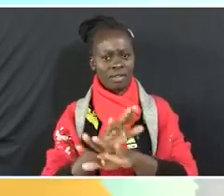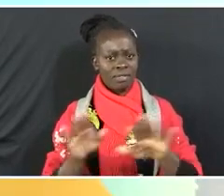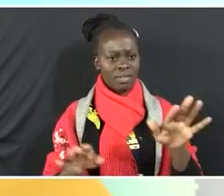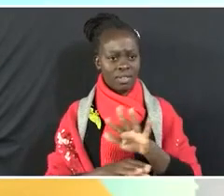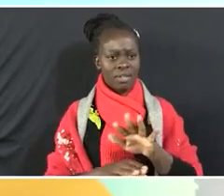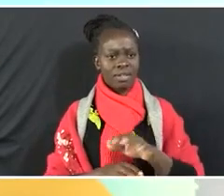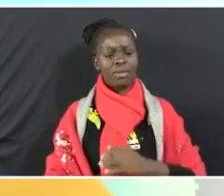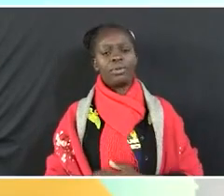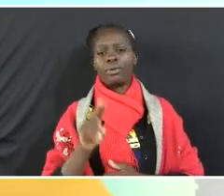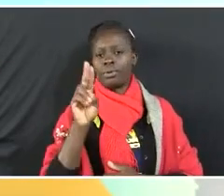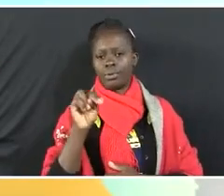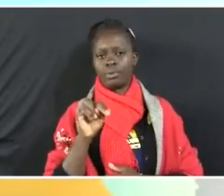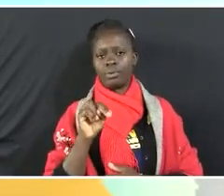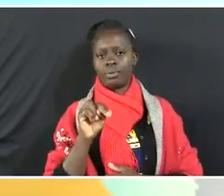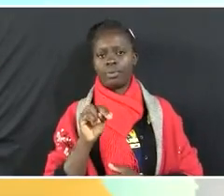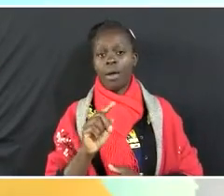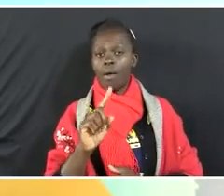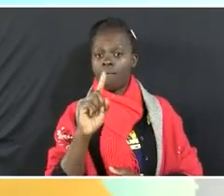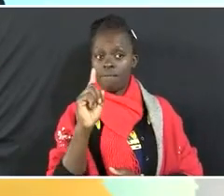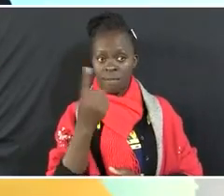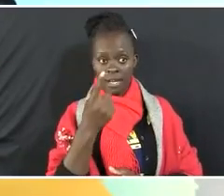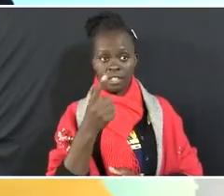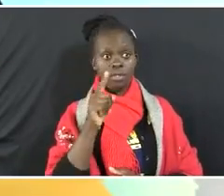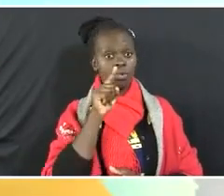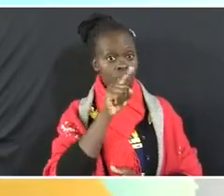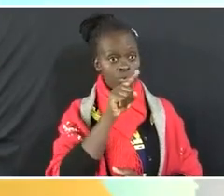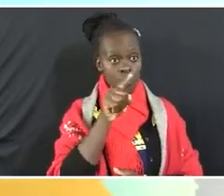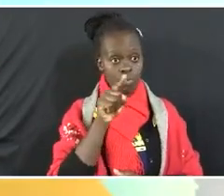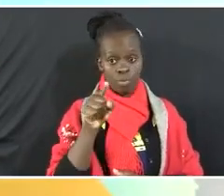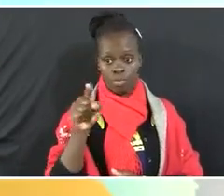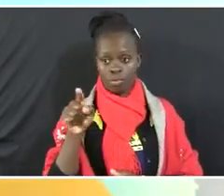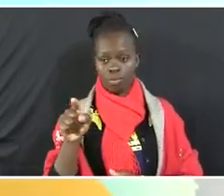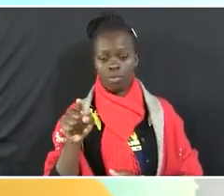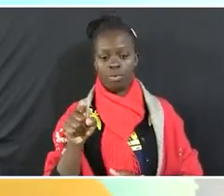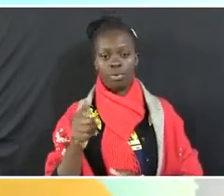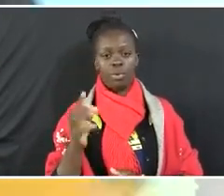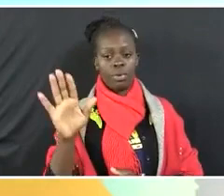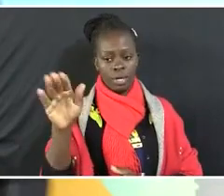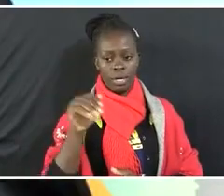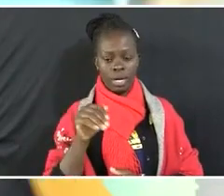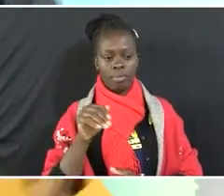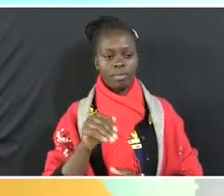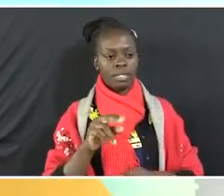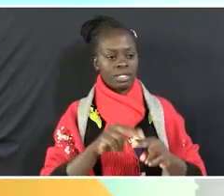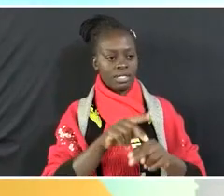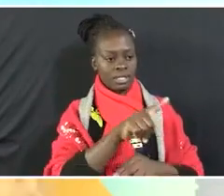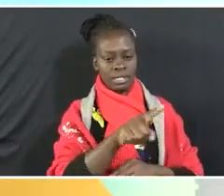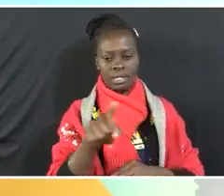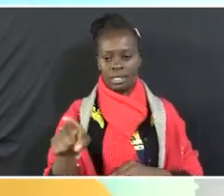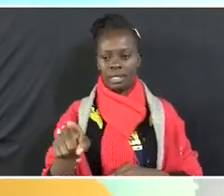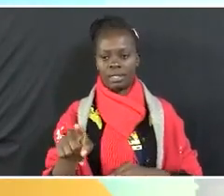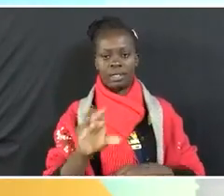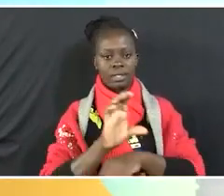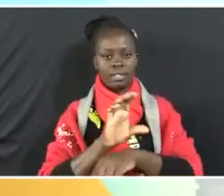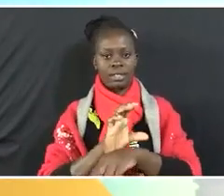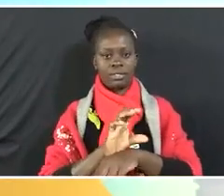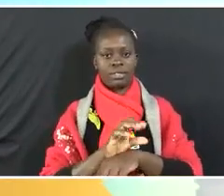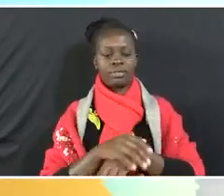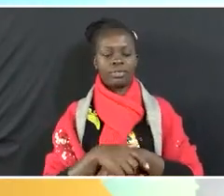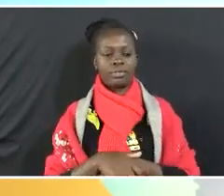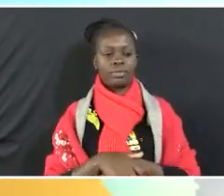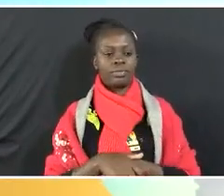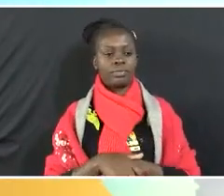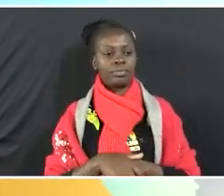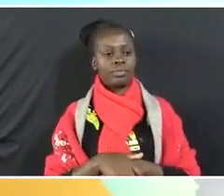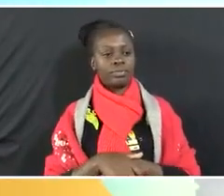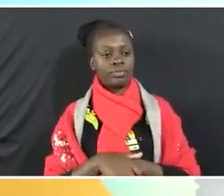When you don't attend, no. That's not right. And please, elder, after this, we need to know